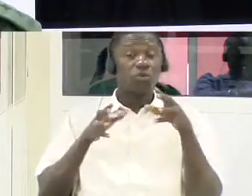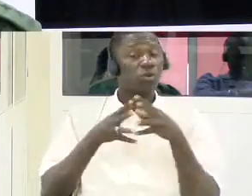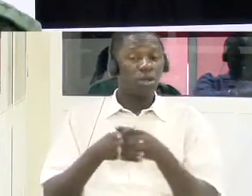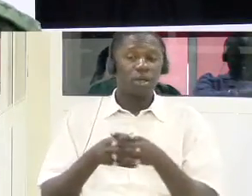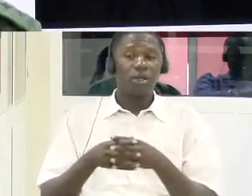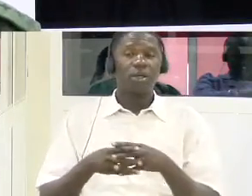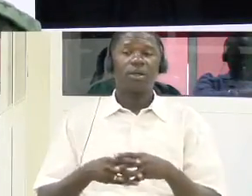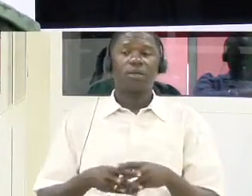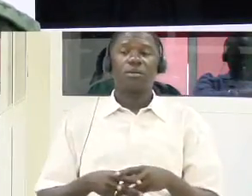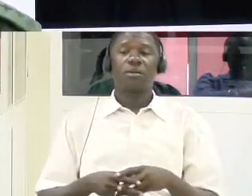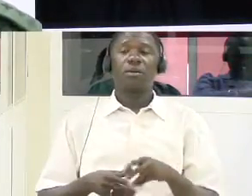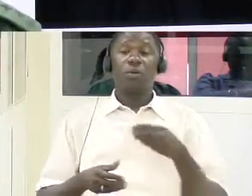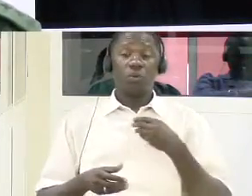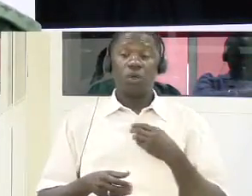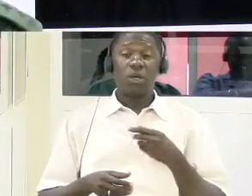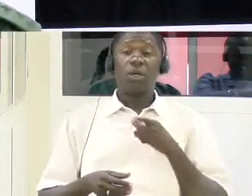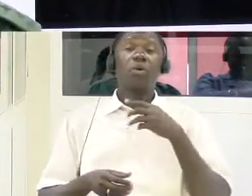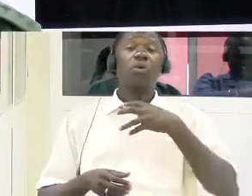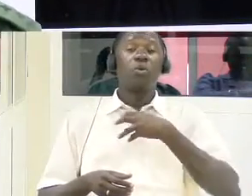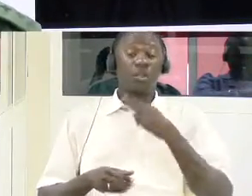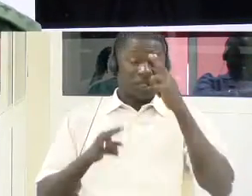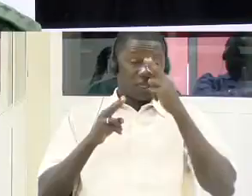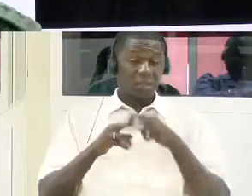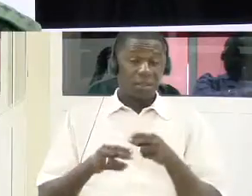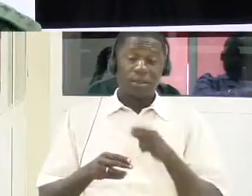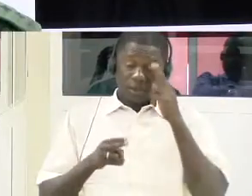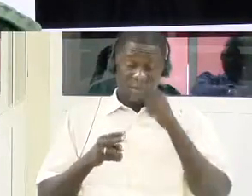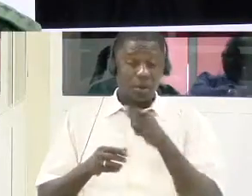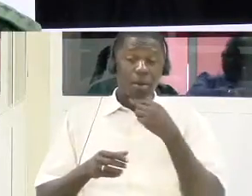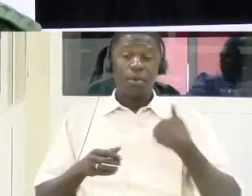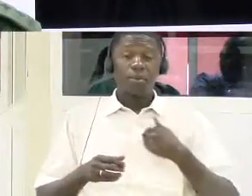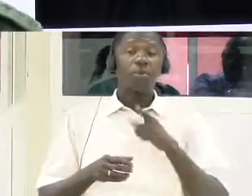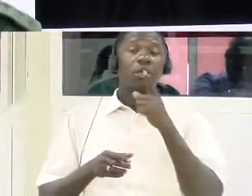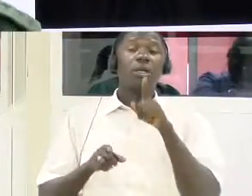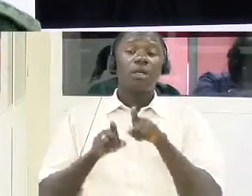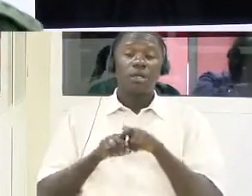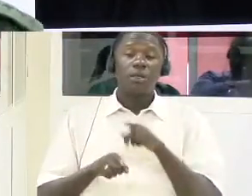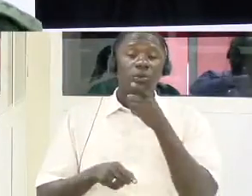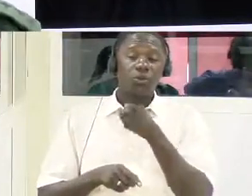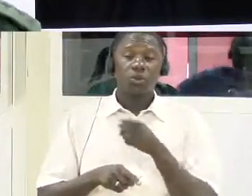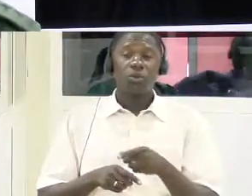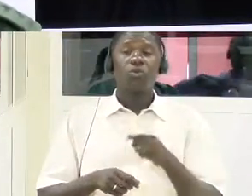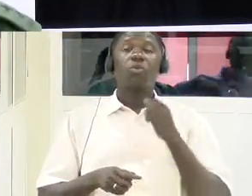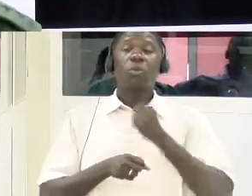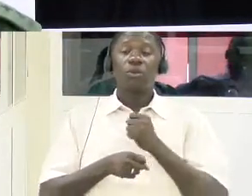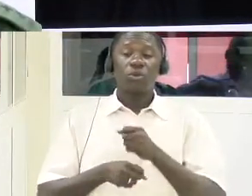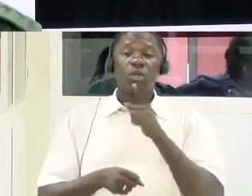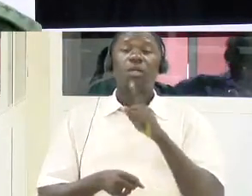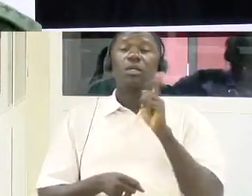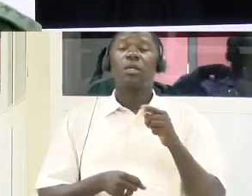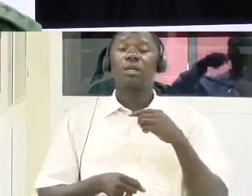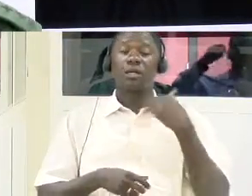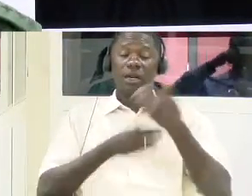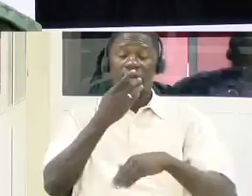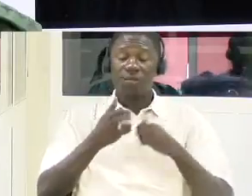So we are counting on people like you to make sure that that doesn't happen.